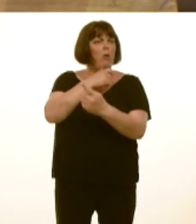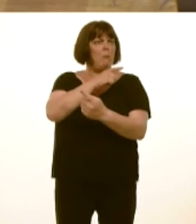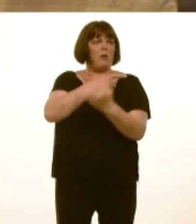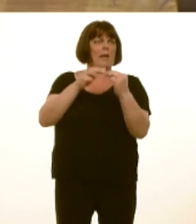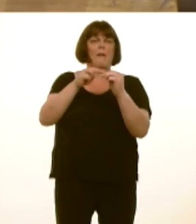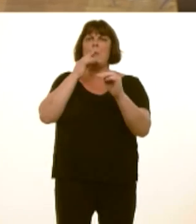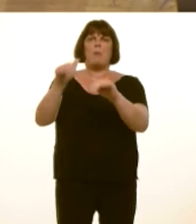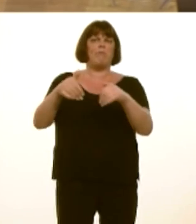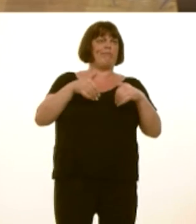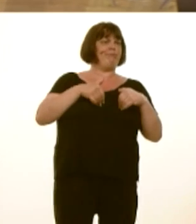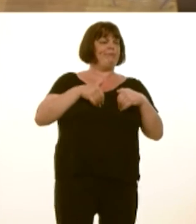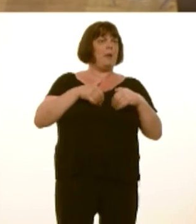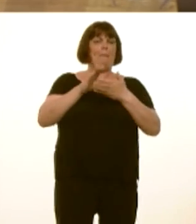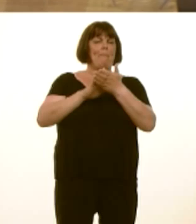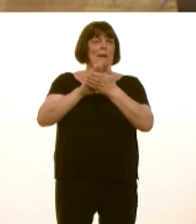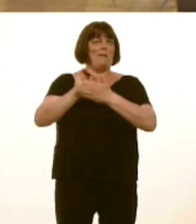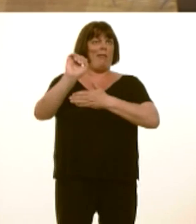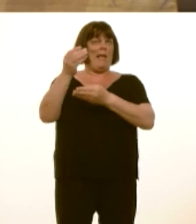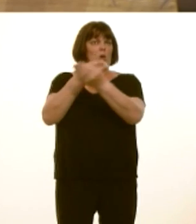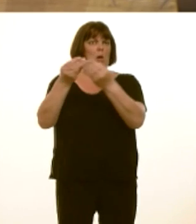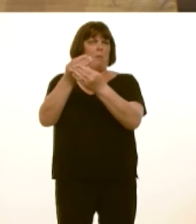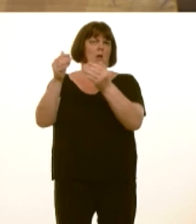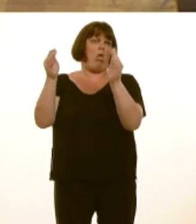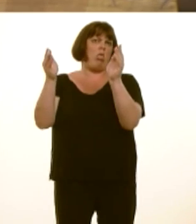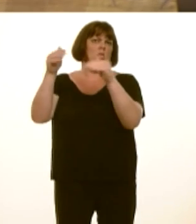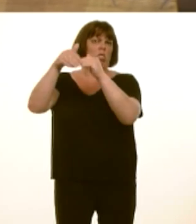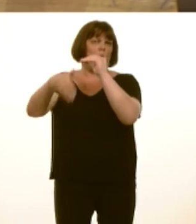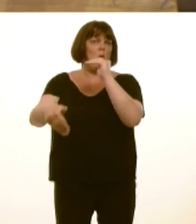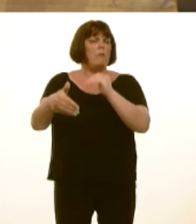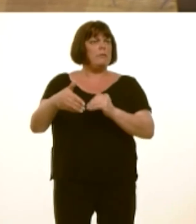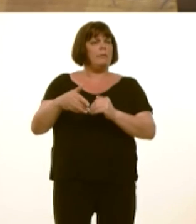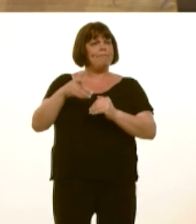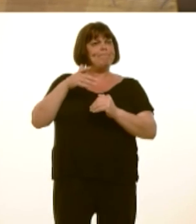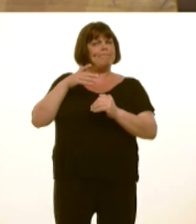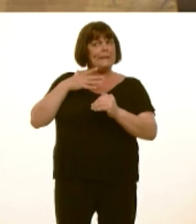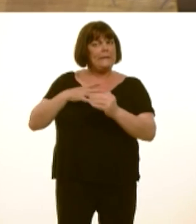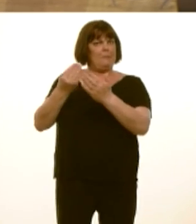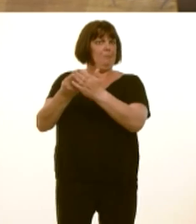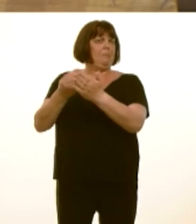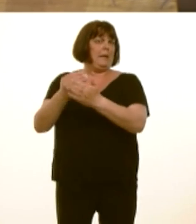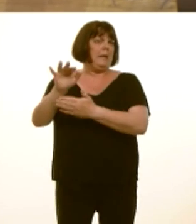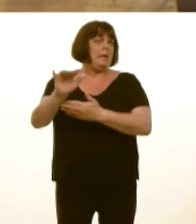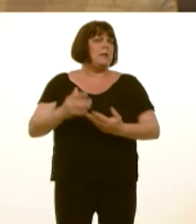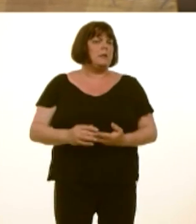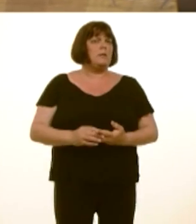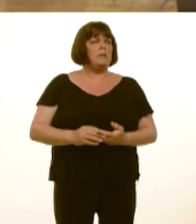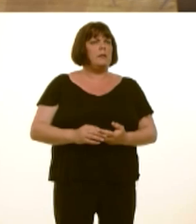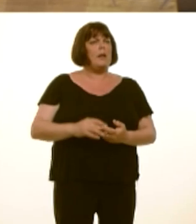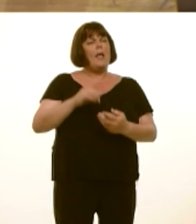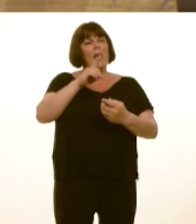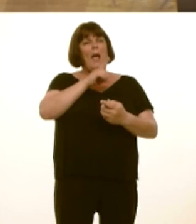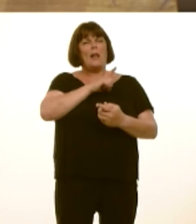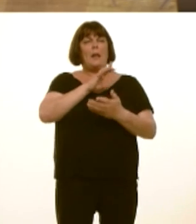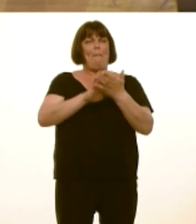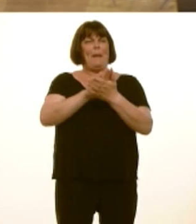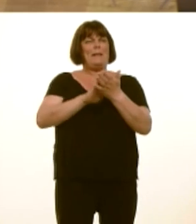of a lack of tourists, that can only fuel the ideology that caused this atrocity in the first place. Although people are